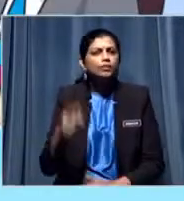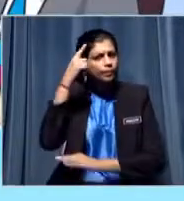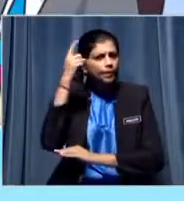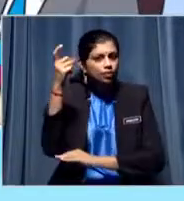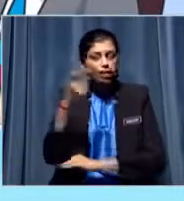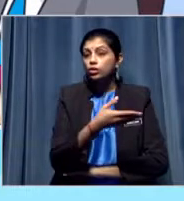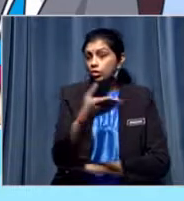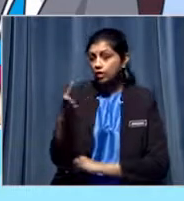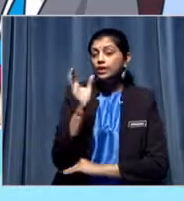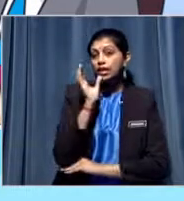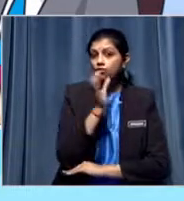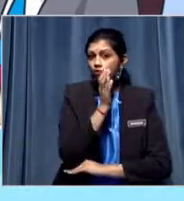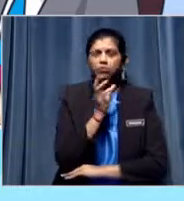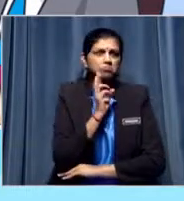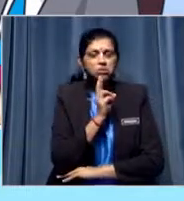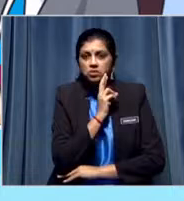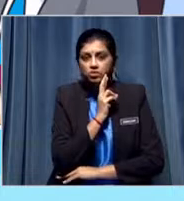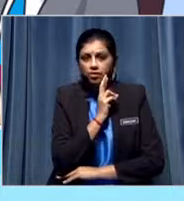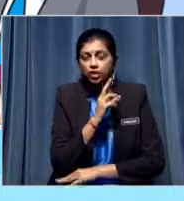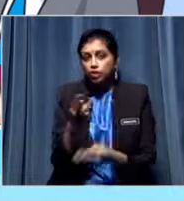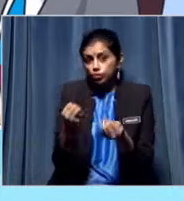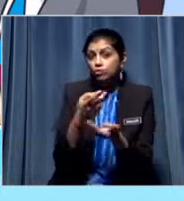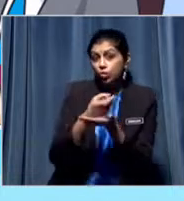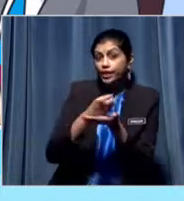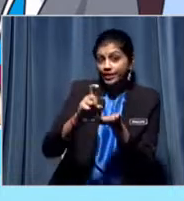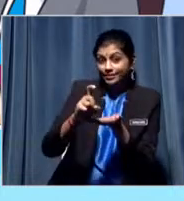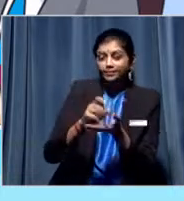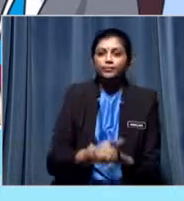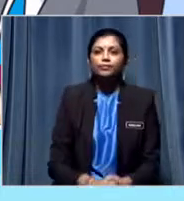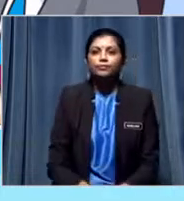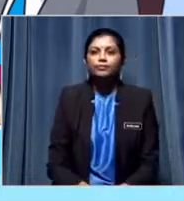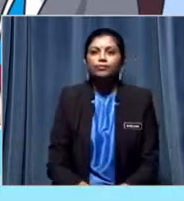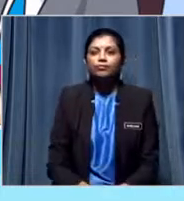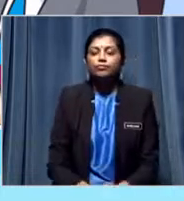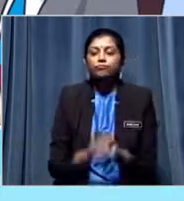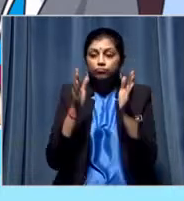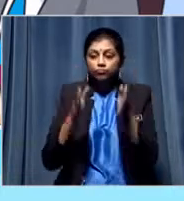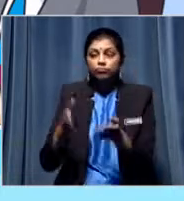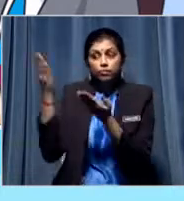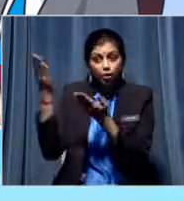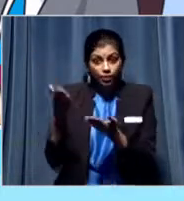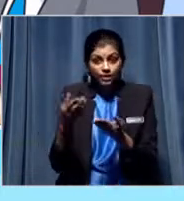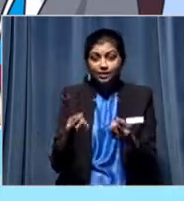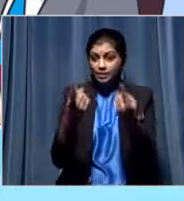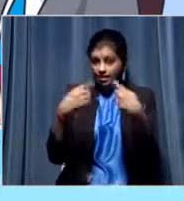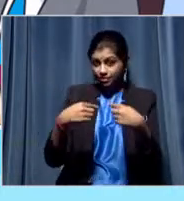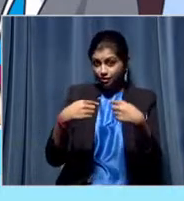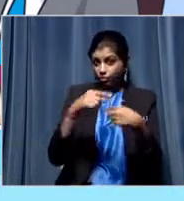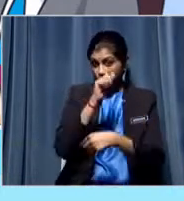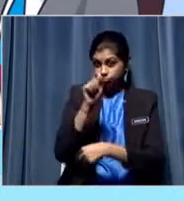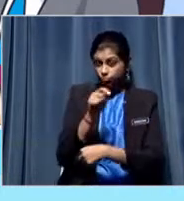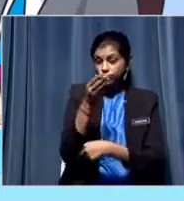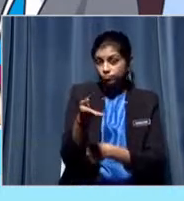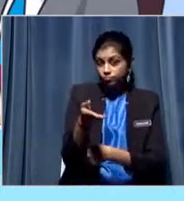imagine you are in a cafe and about to make an order. What would you like to have, soda or